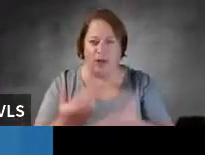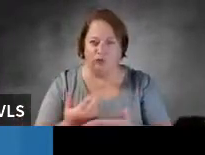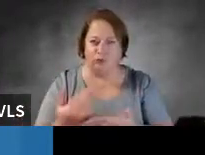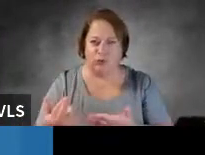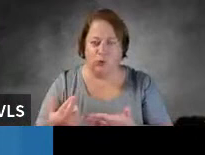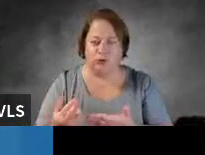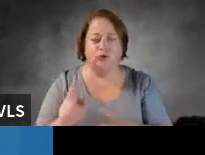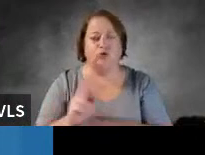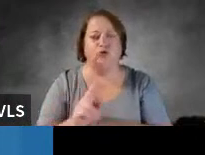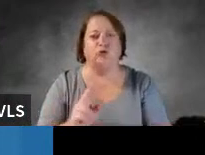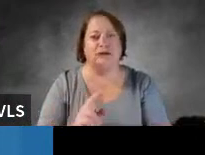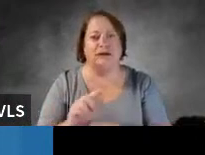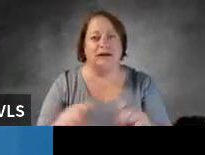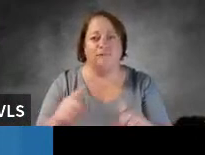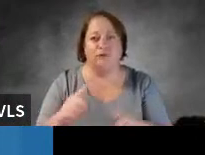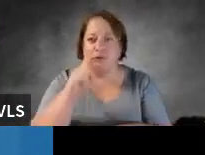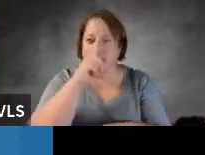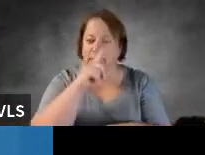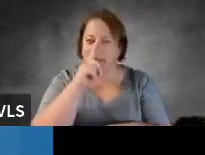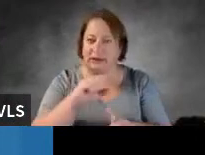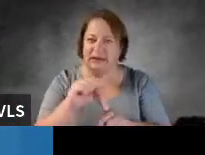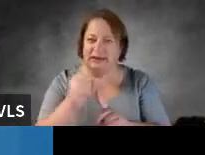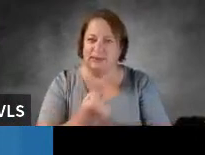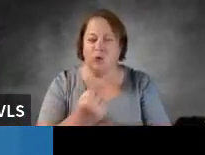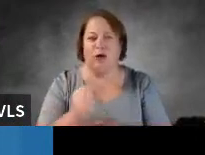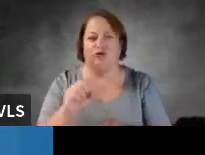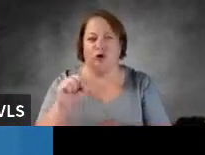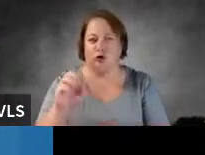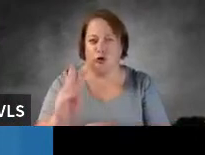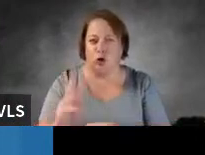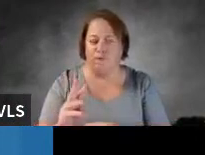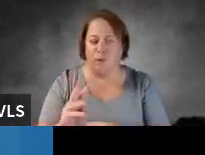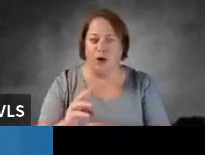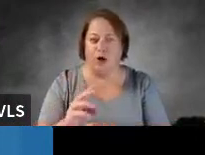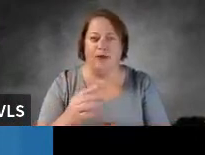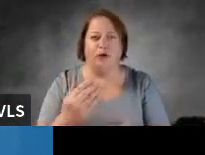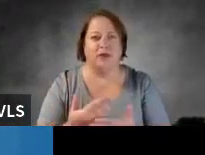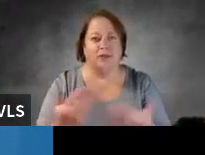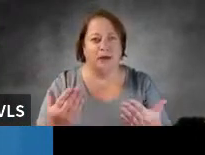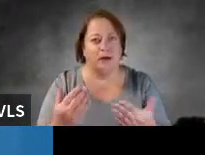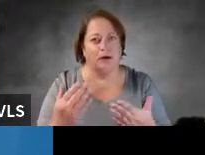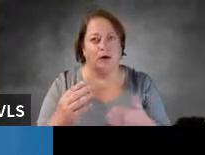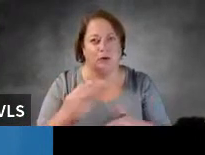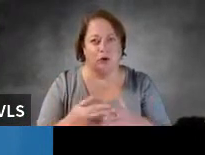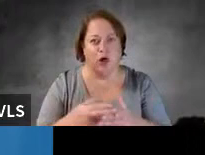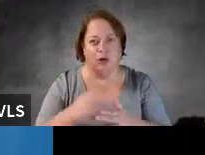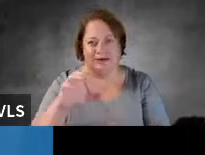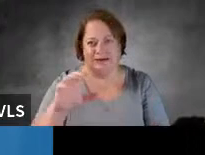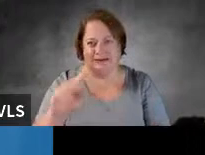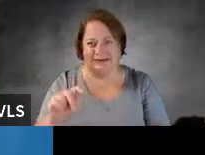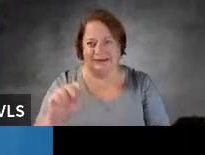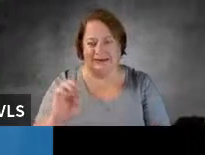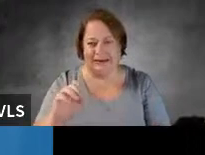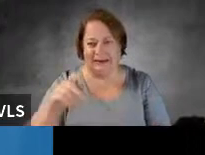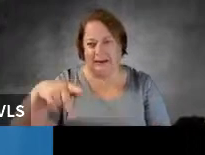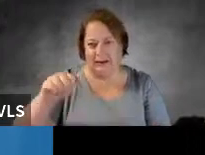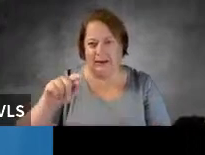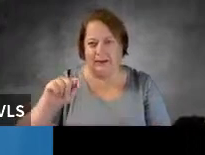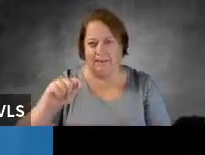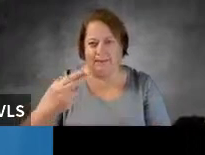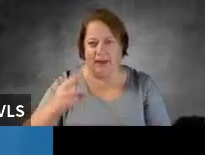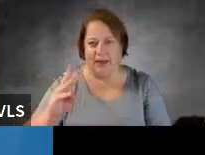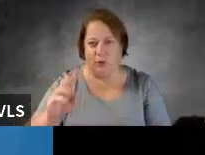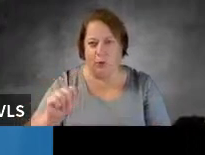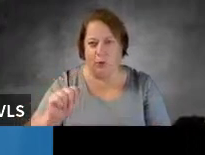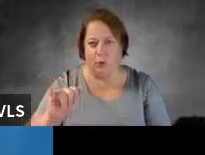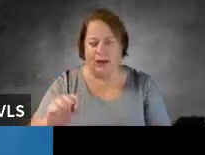using a number of simulation software. There's a product that we're using right now by Cengage Learning called CTE Pathways, which is allowing